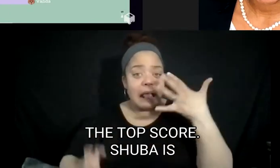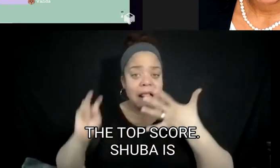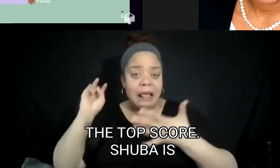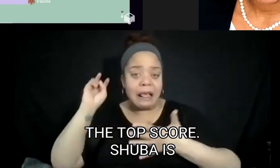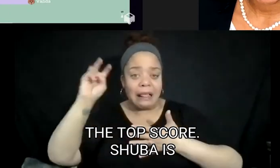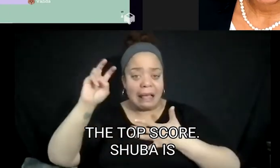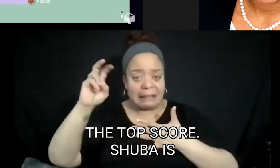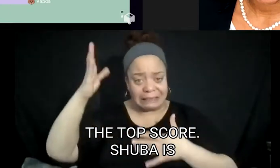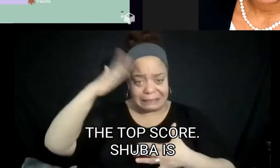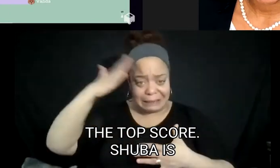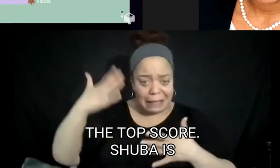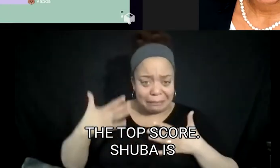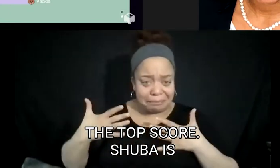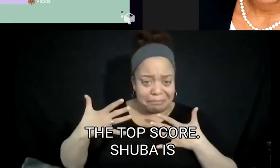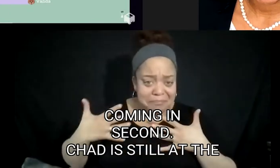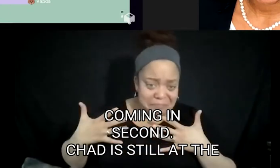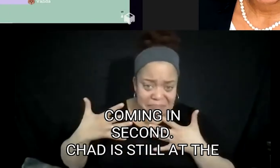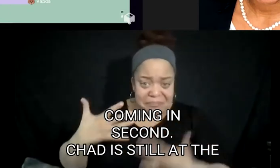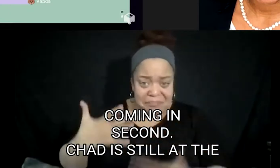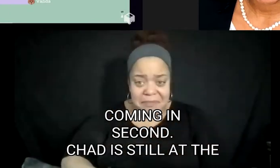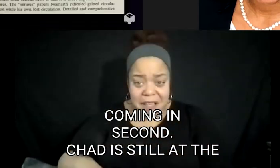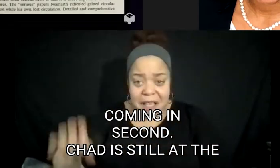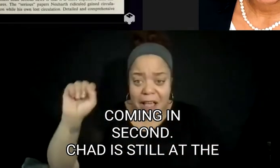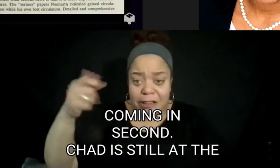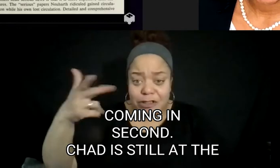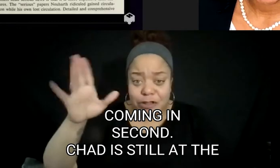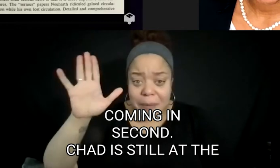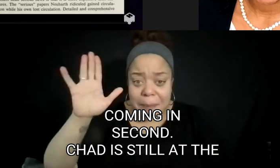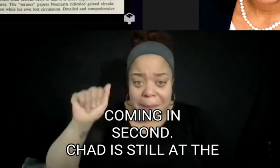wonderful. All right, let's keep rolling.